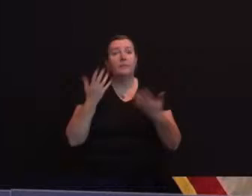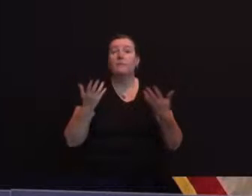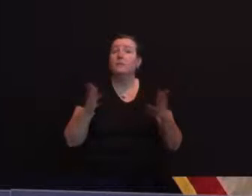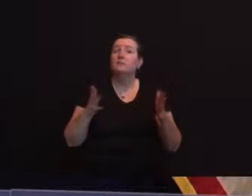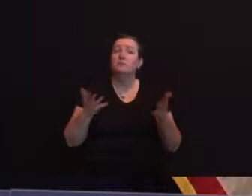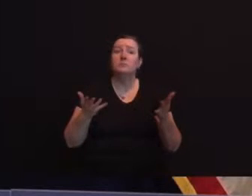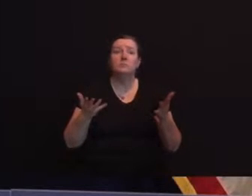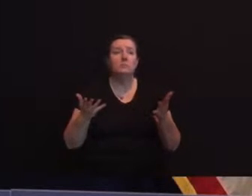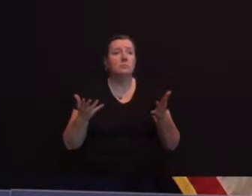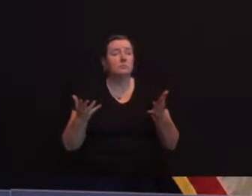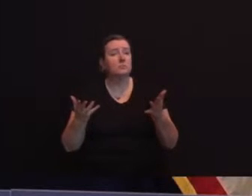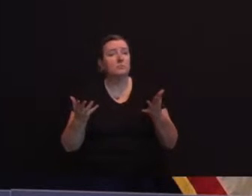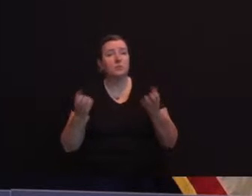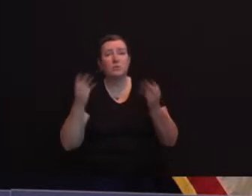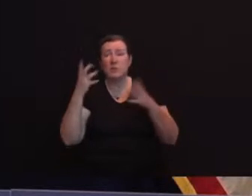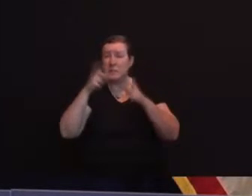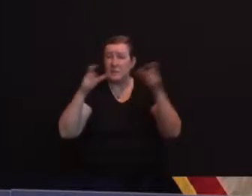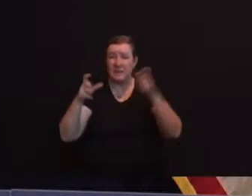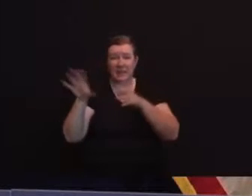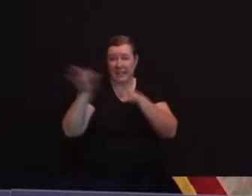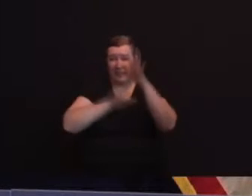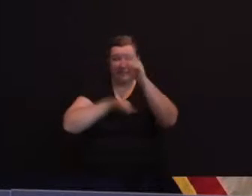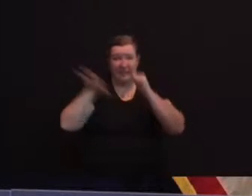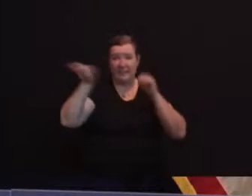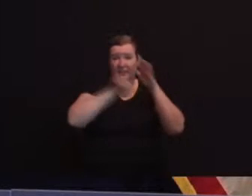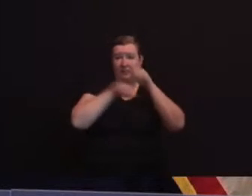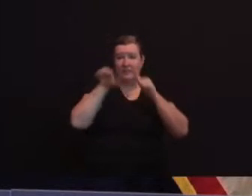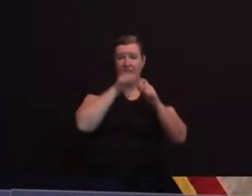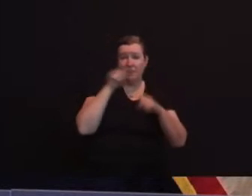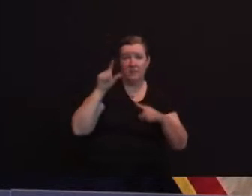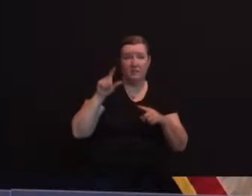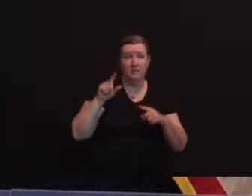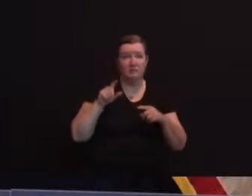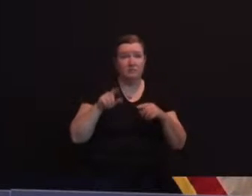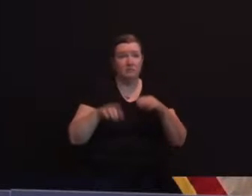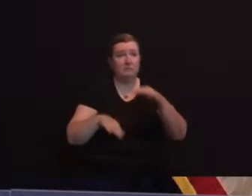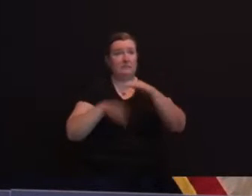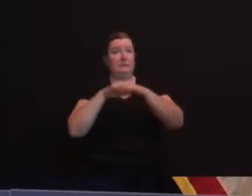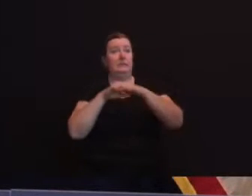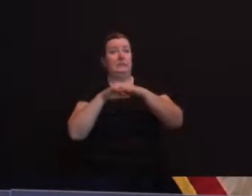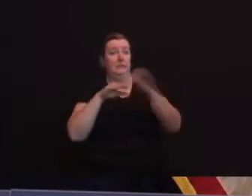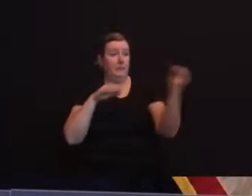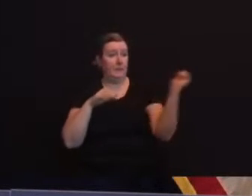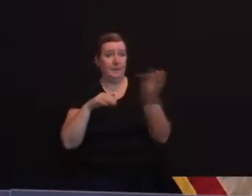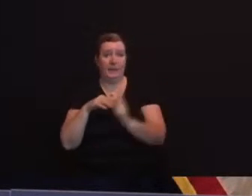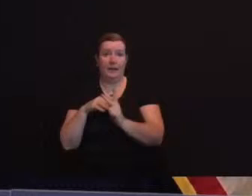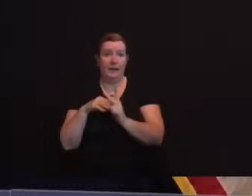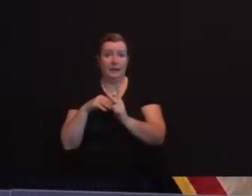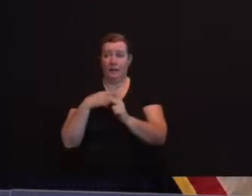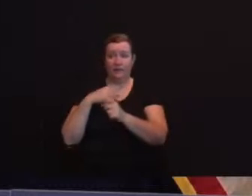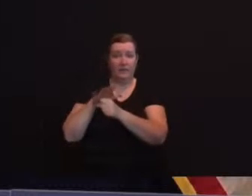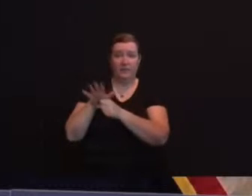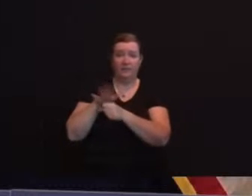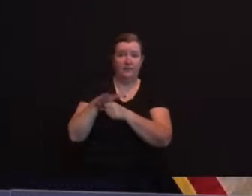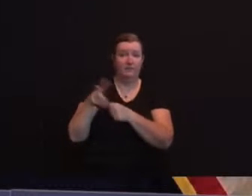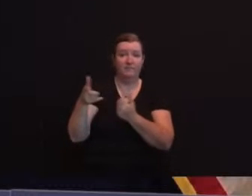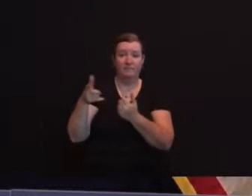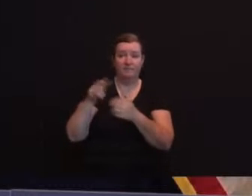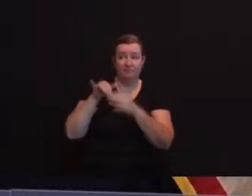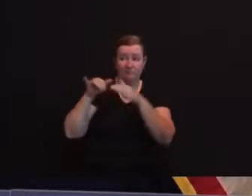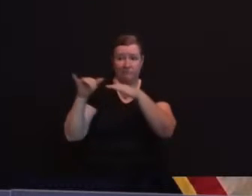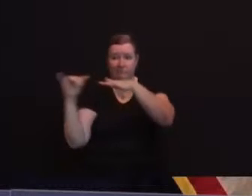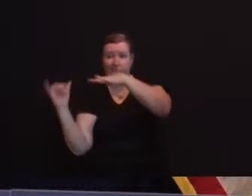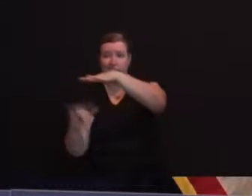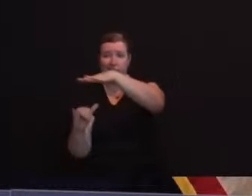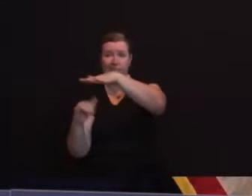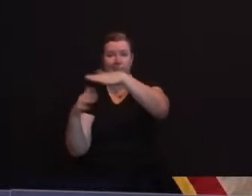and families should be informed of the possibility that if a resident leaves without a reservation or on the waiting